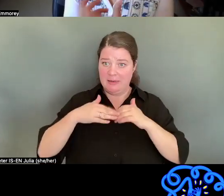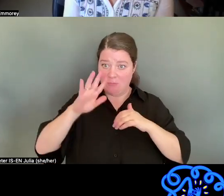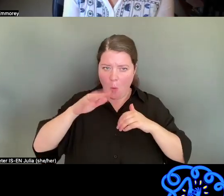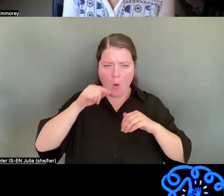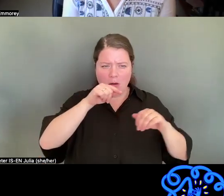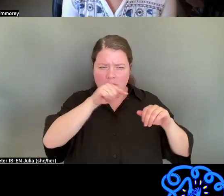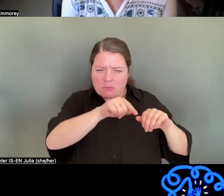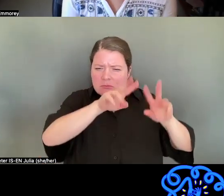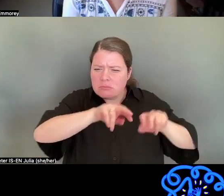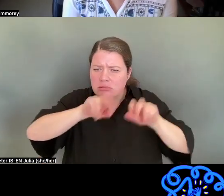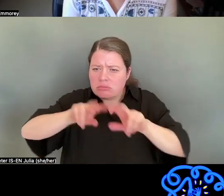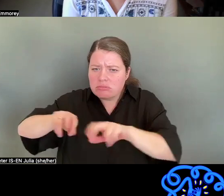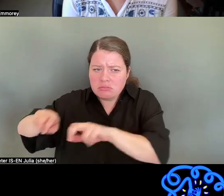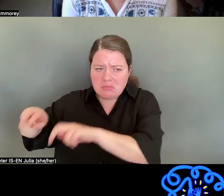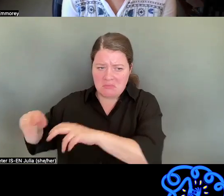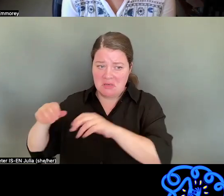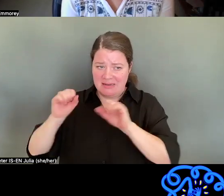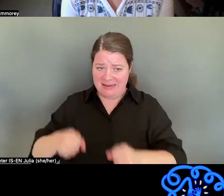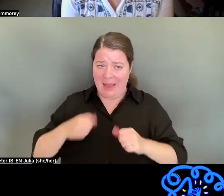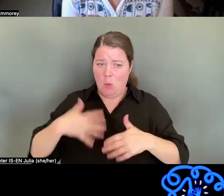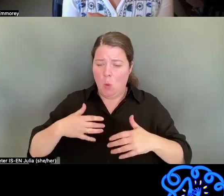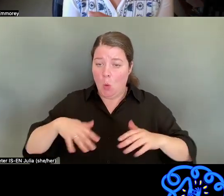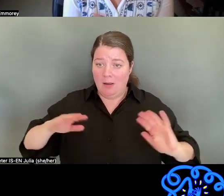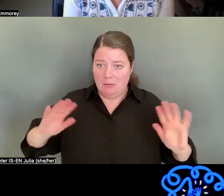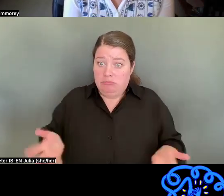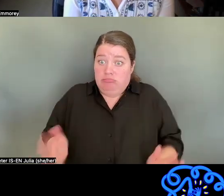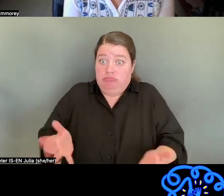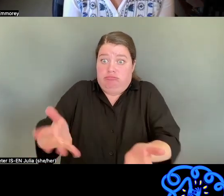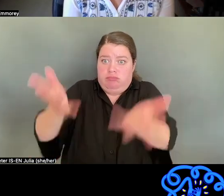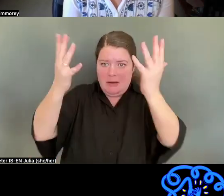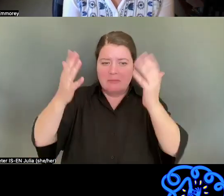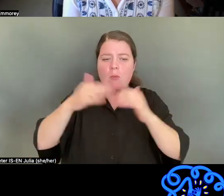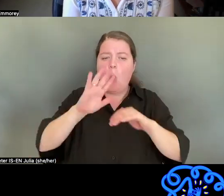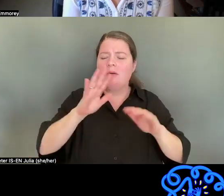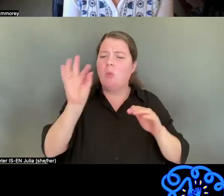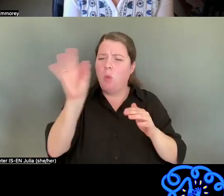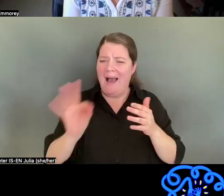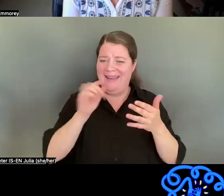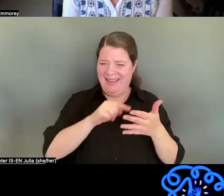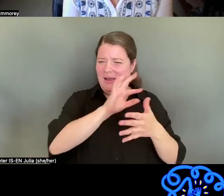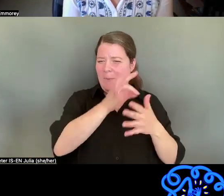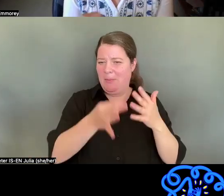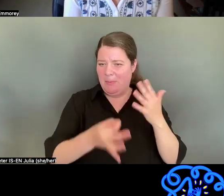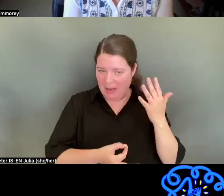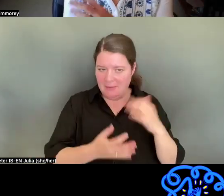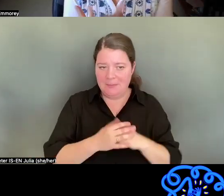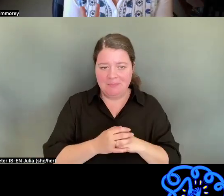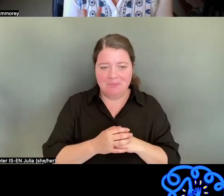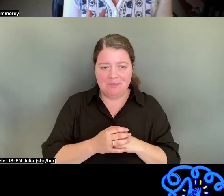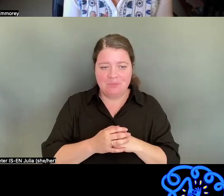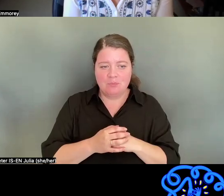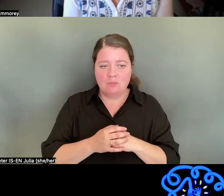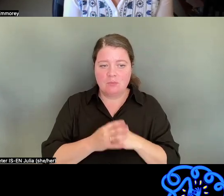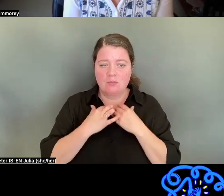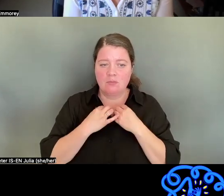be a driving factor why these types of features get depicted. It's also the case that words with